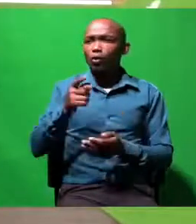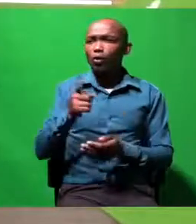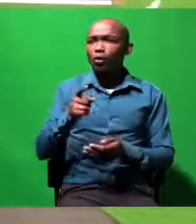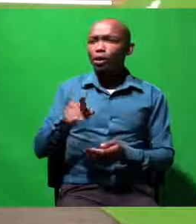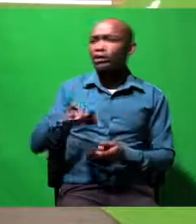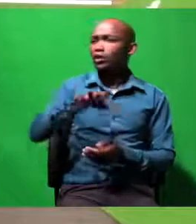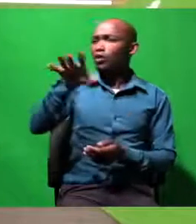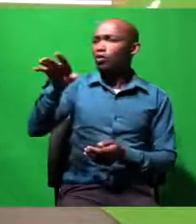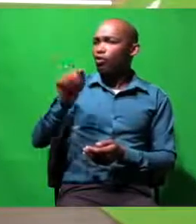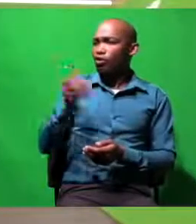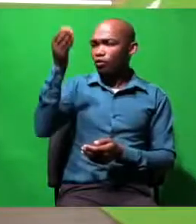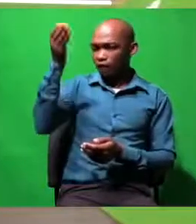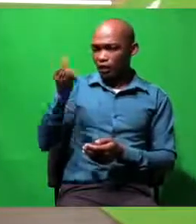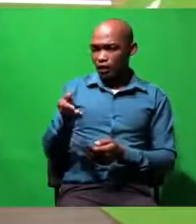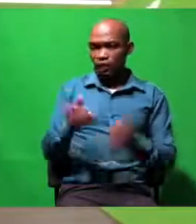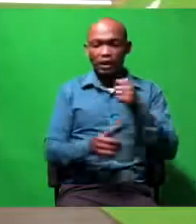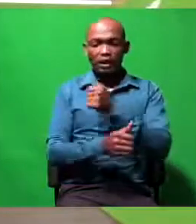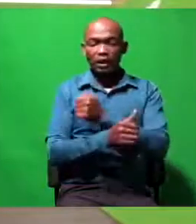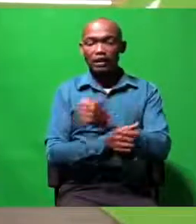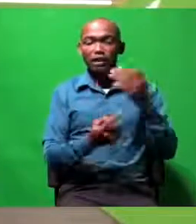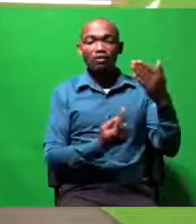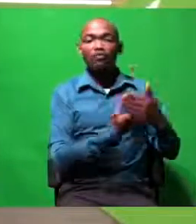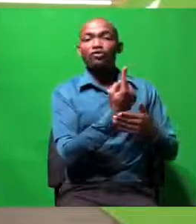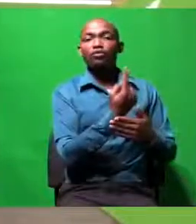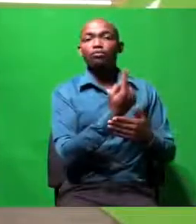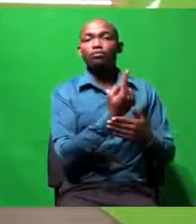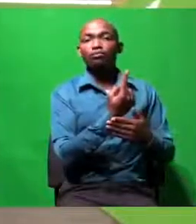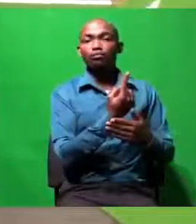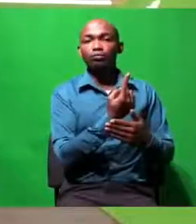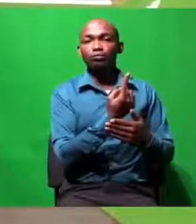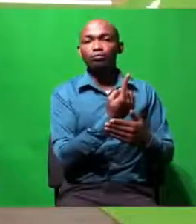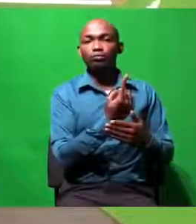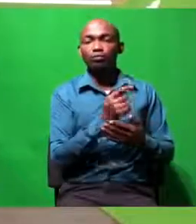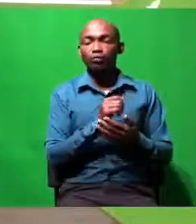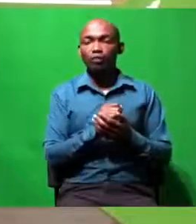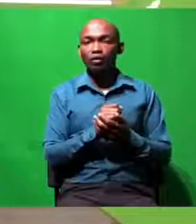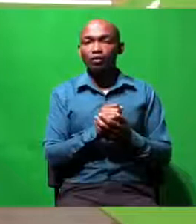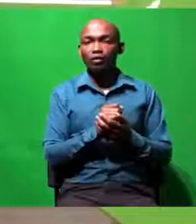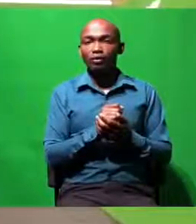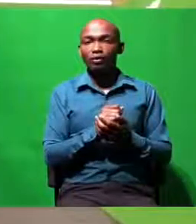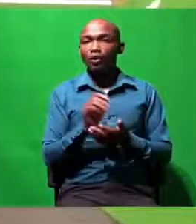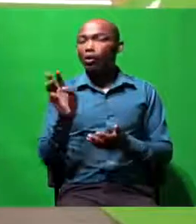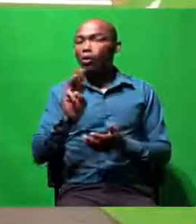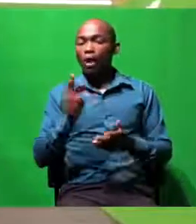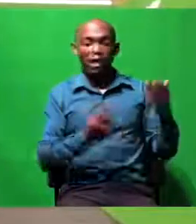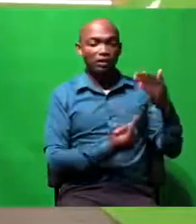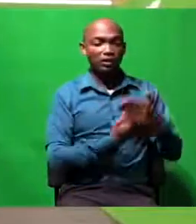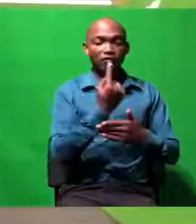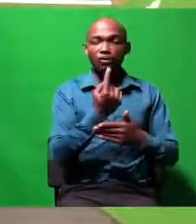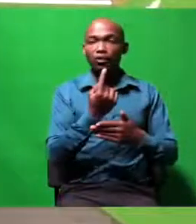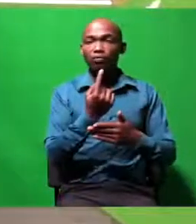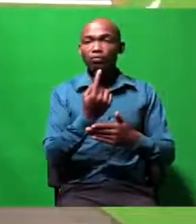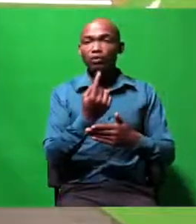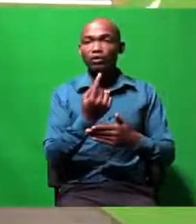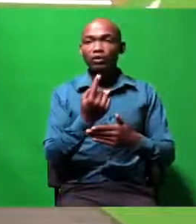what those important leaders I have mentioned there are coming from? This is my question. Are coming from, whether